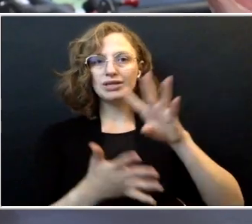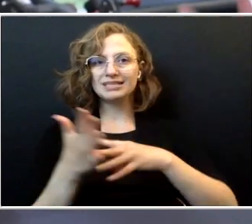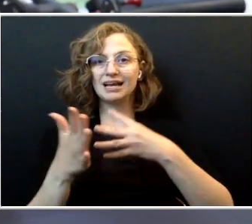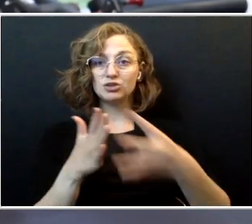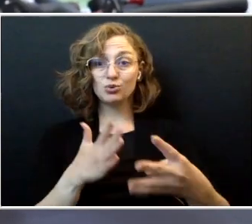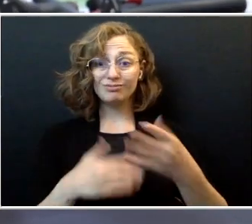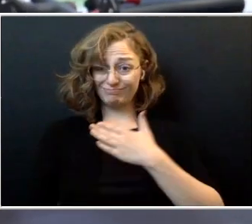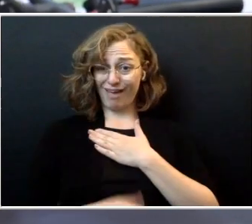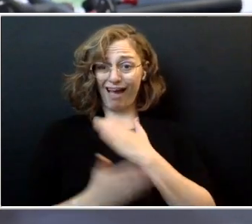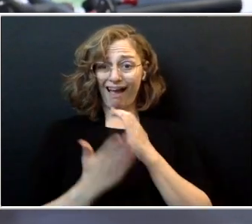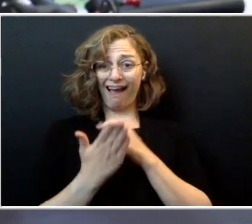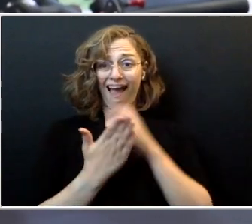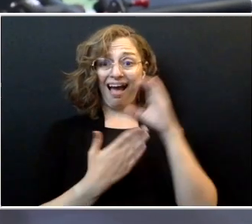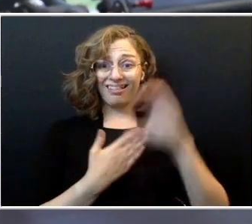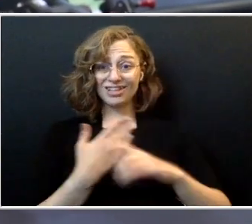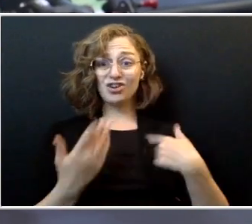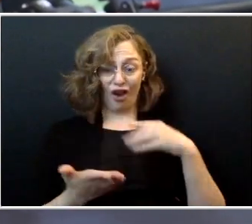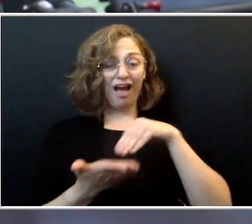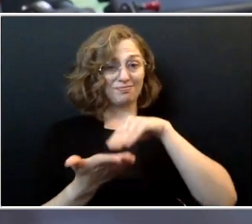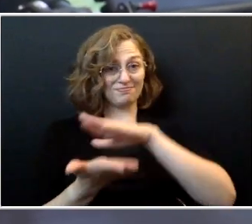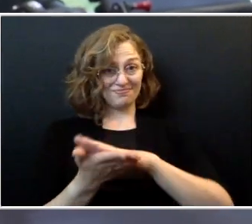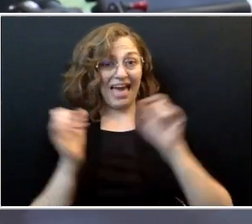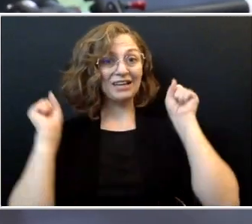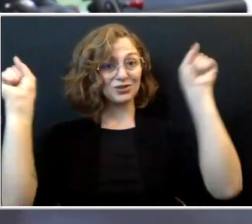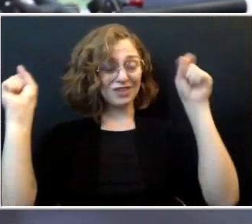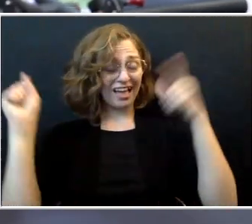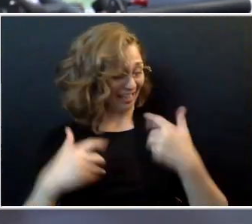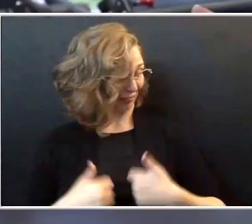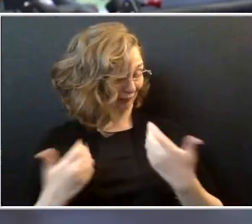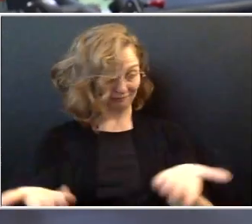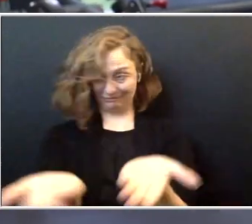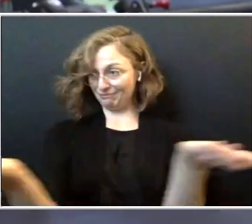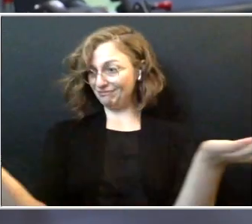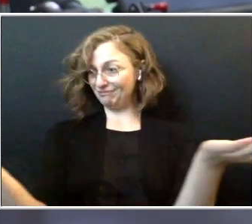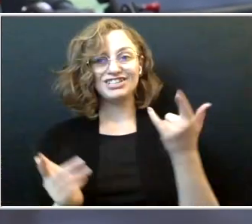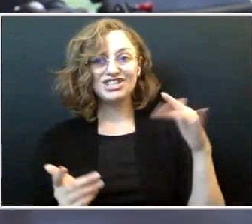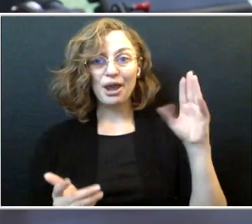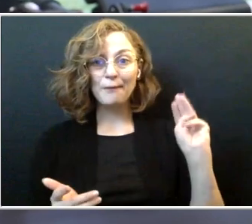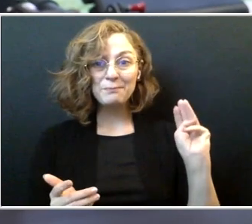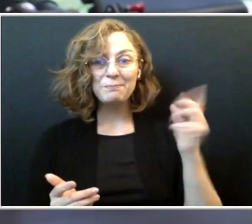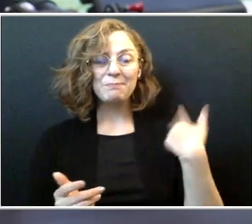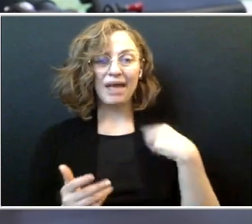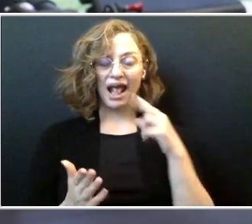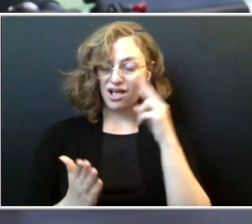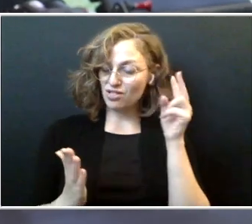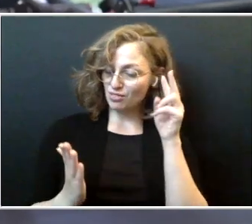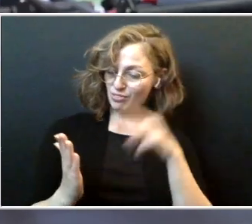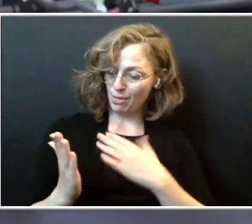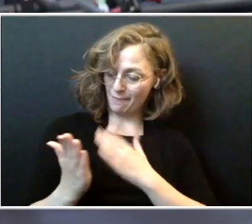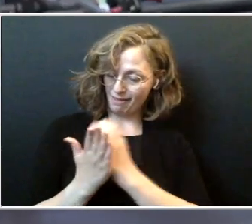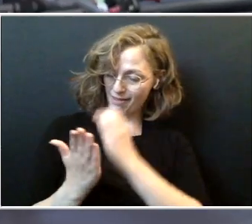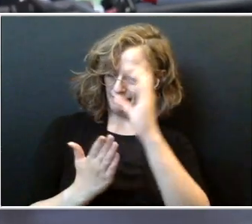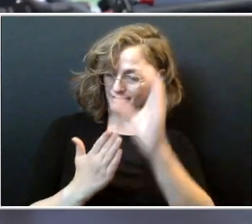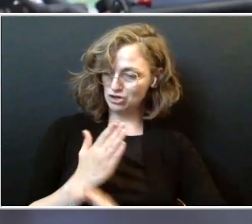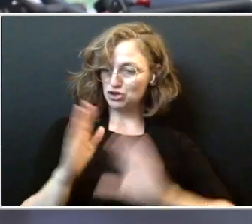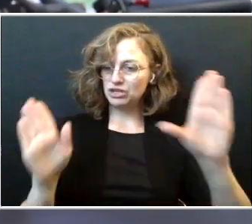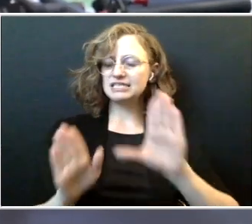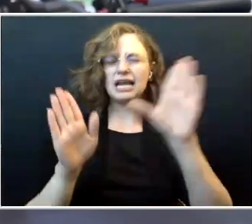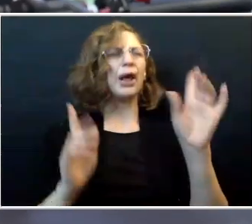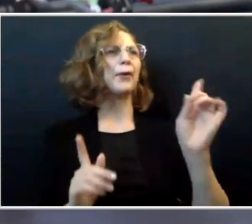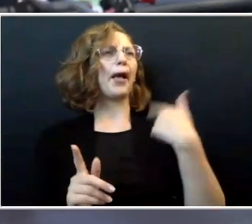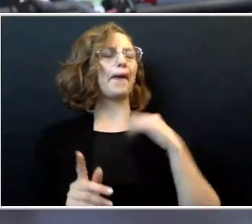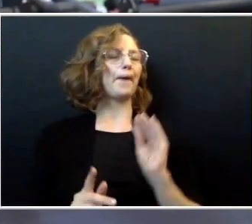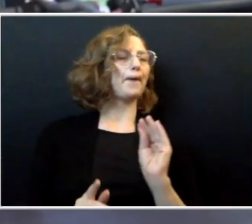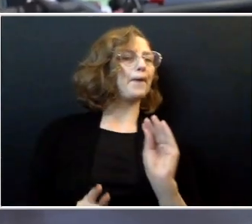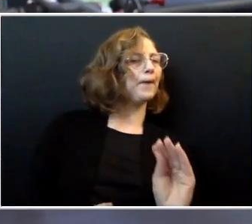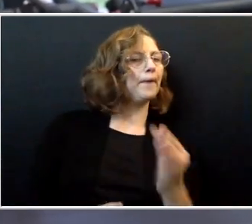I live in a gym. But I look at my calendar on Sunday, I look through my week, and I say, okay, where can I put in my exercise? So being intentional